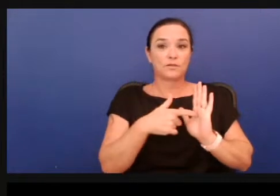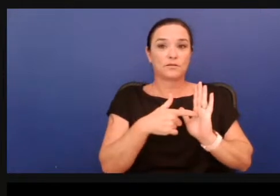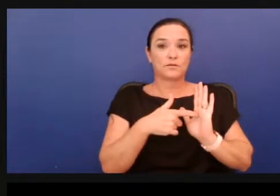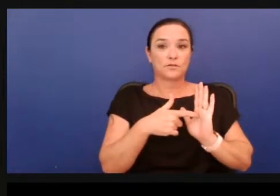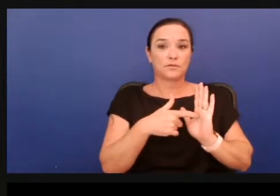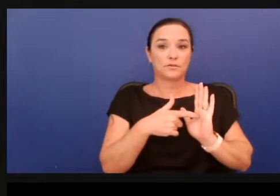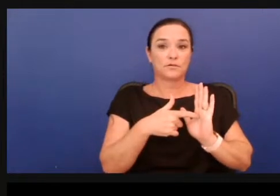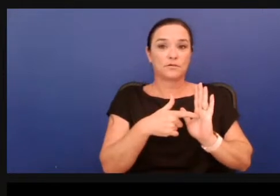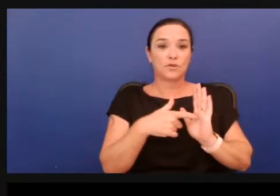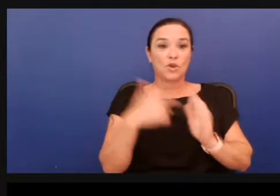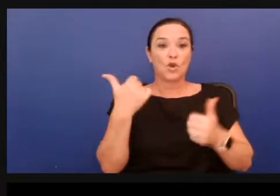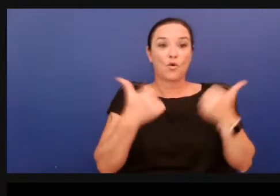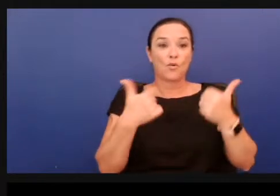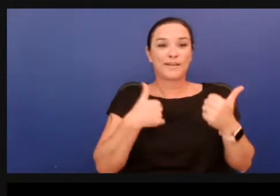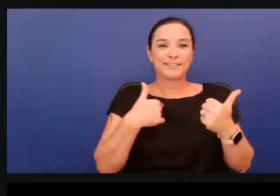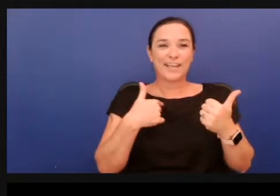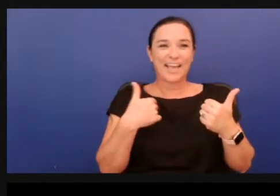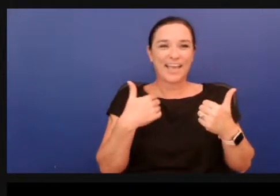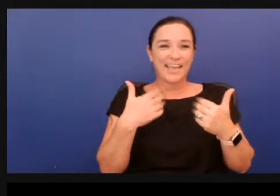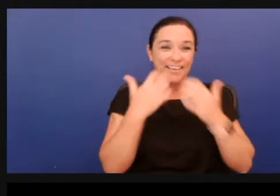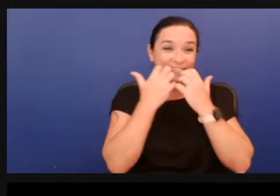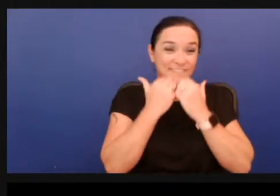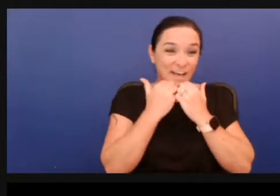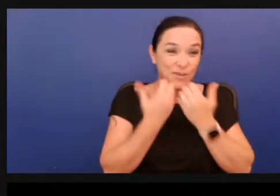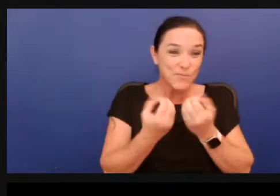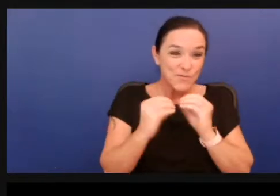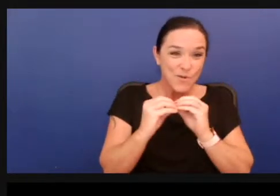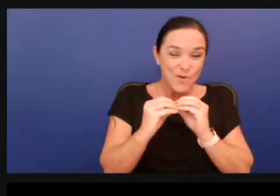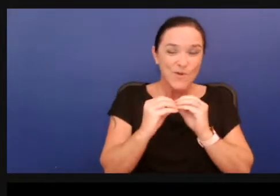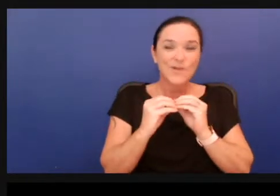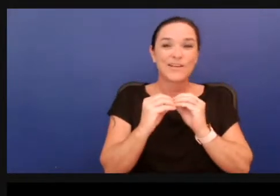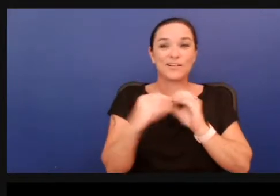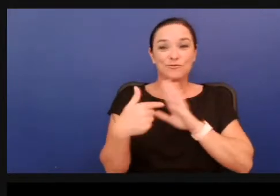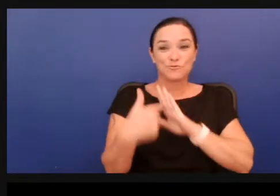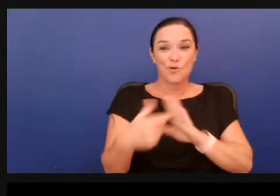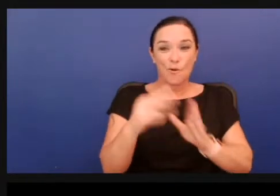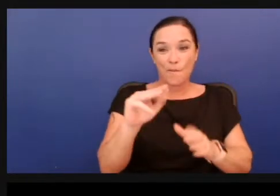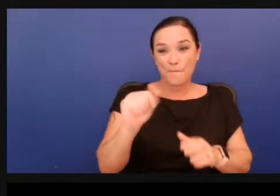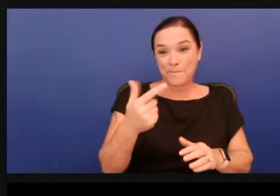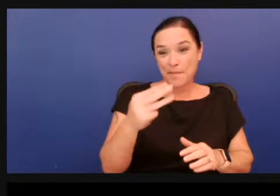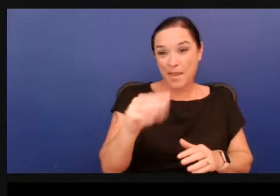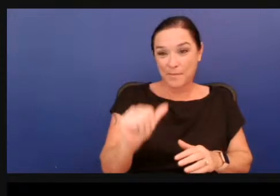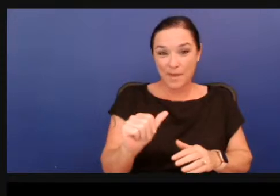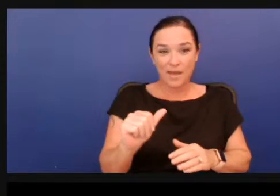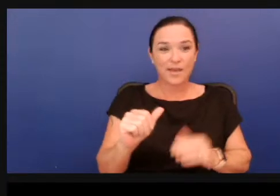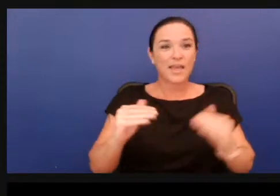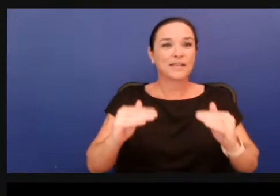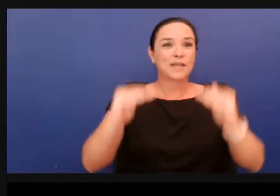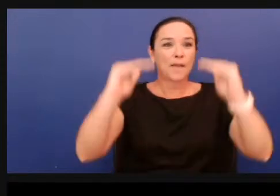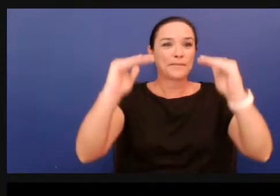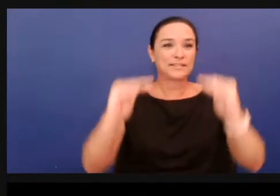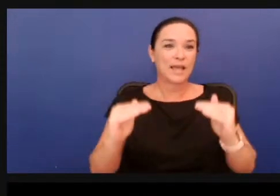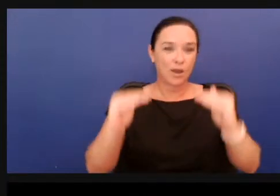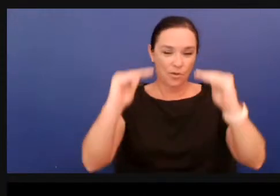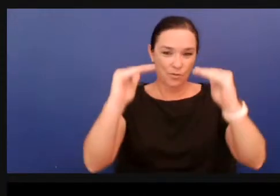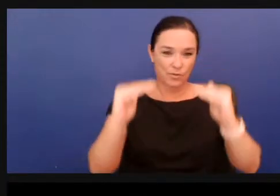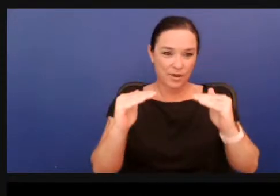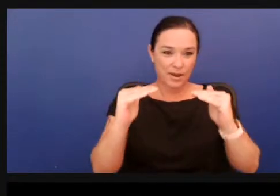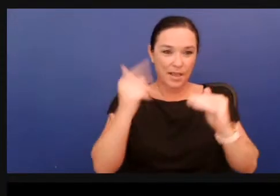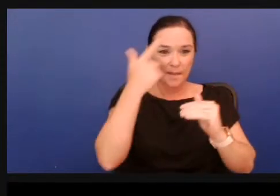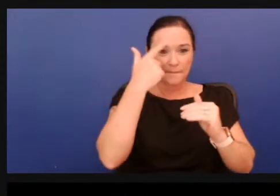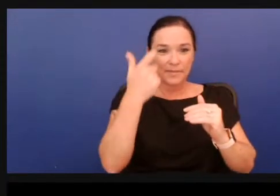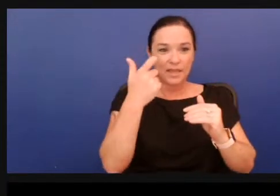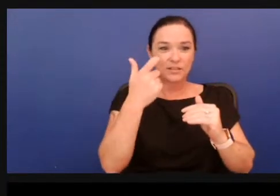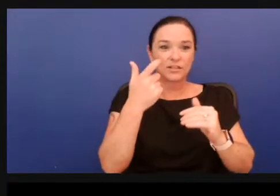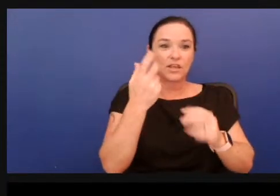these I value more as an indicator of magma, it's the up and down, because it's hard to push something. It's